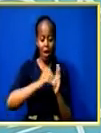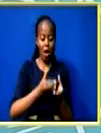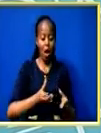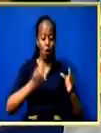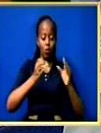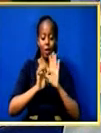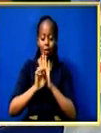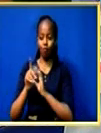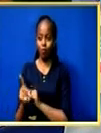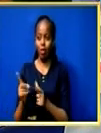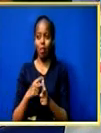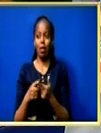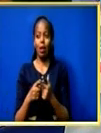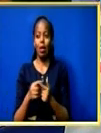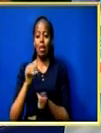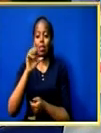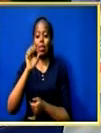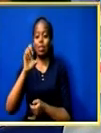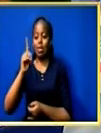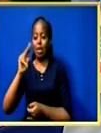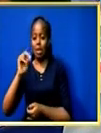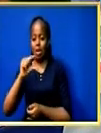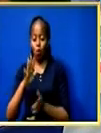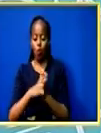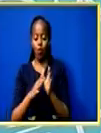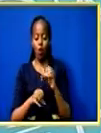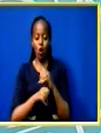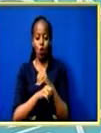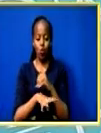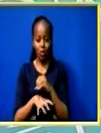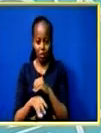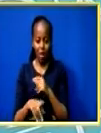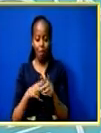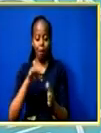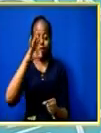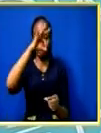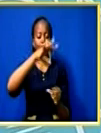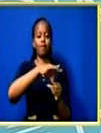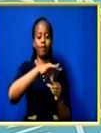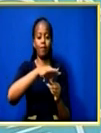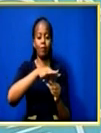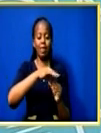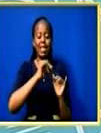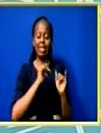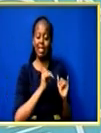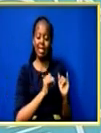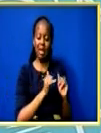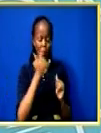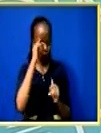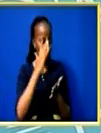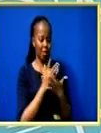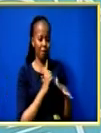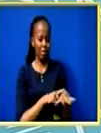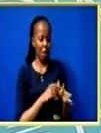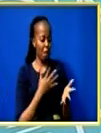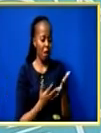of yours. Yes. And then get a seedling with roots. Put it inside there. Let it stay for some time,